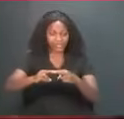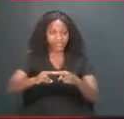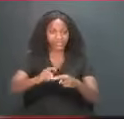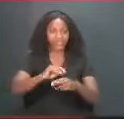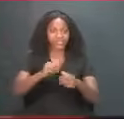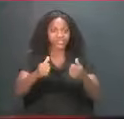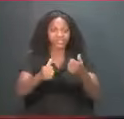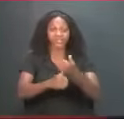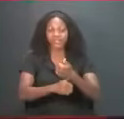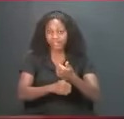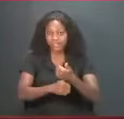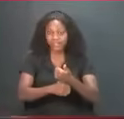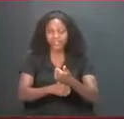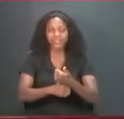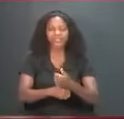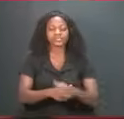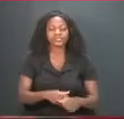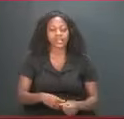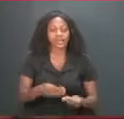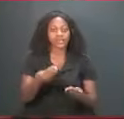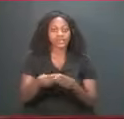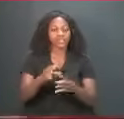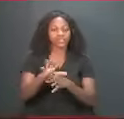the allocations of the sum